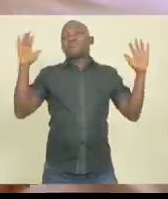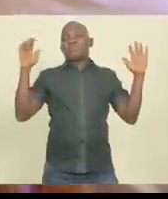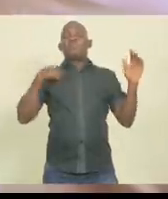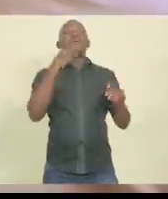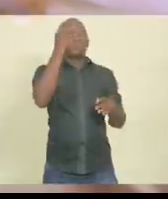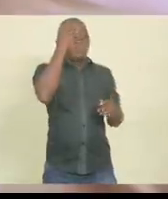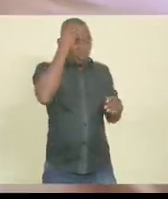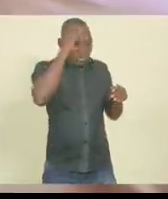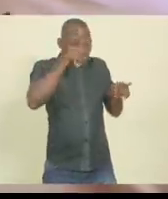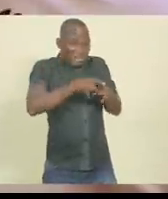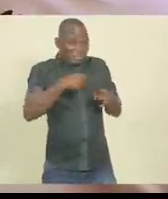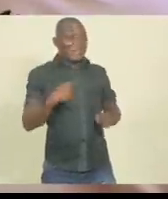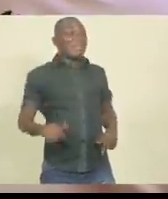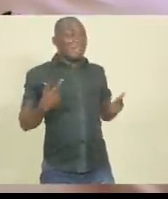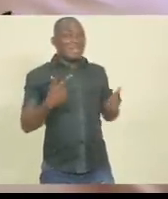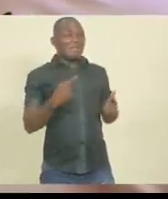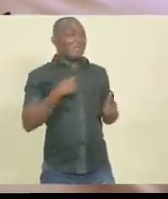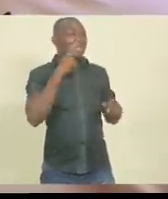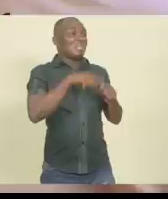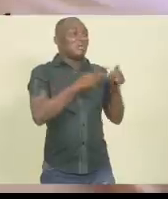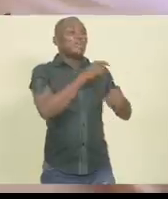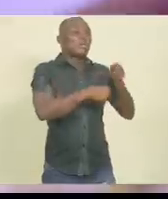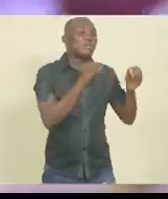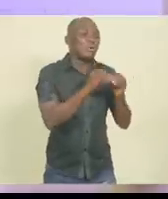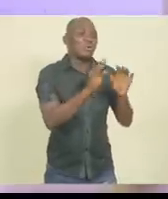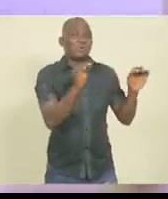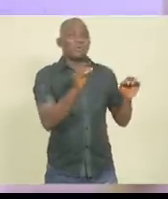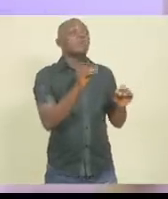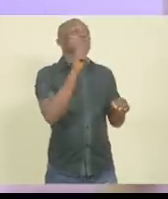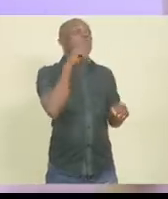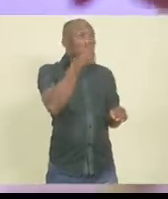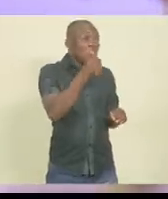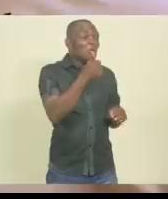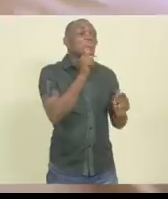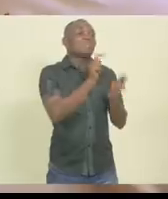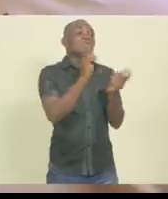so far as I'm alive, I cannot let you suffer through this. So you're going to